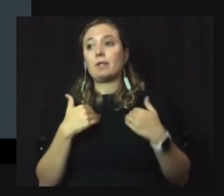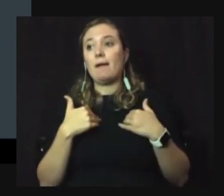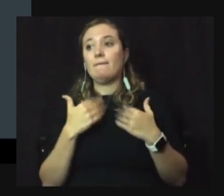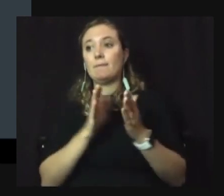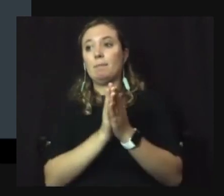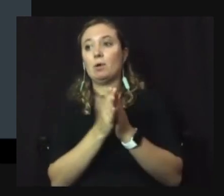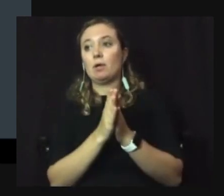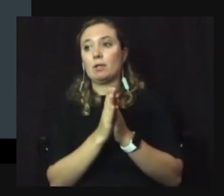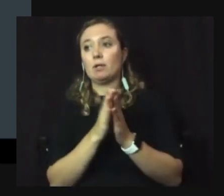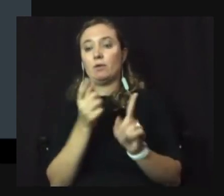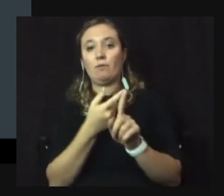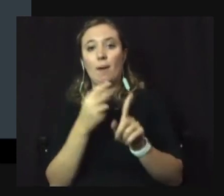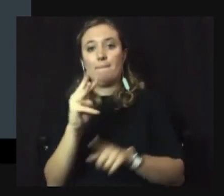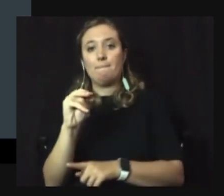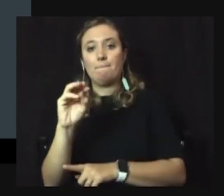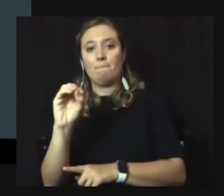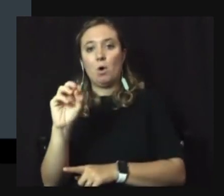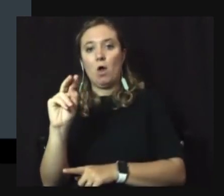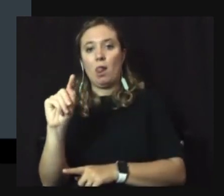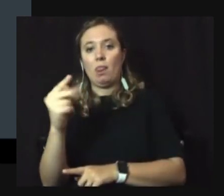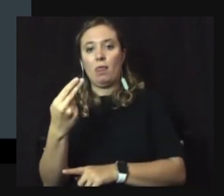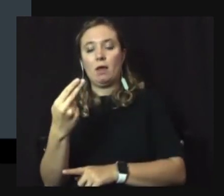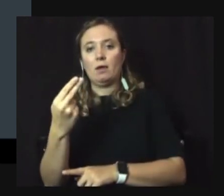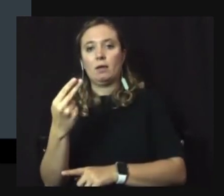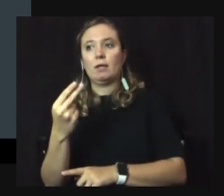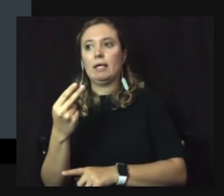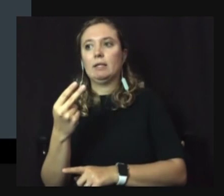from The Moth. The Moth is an